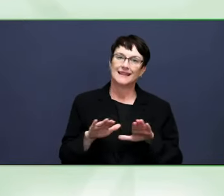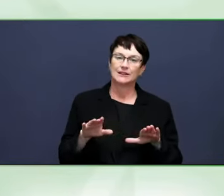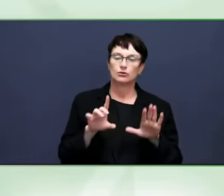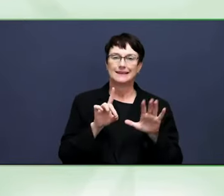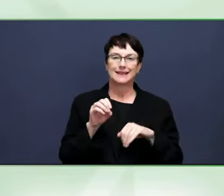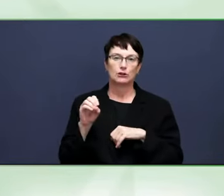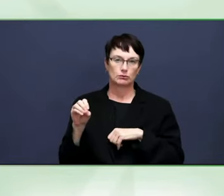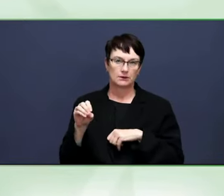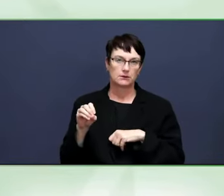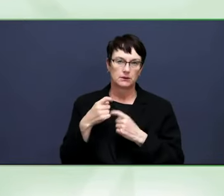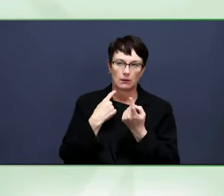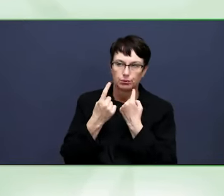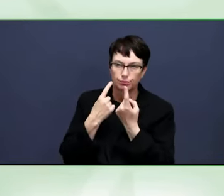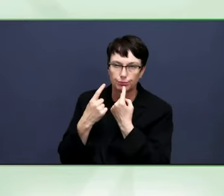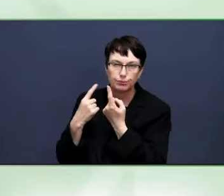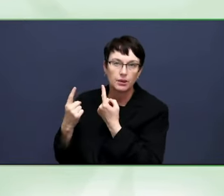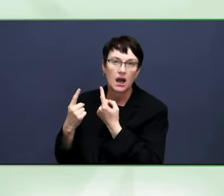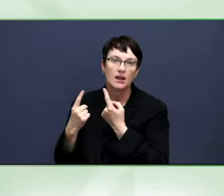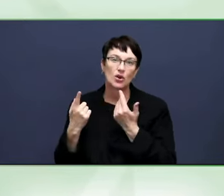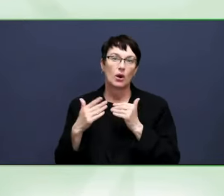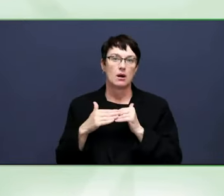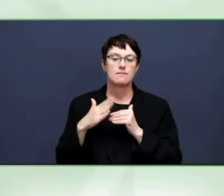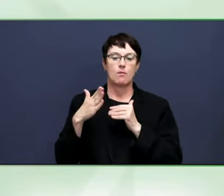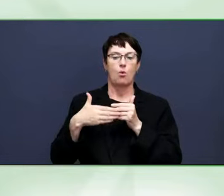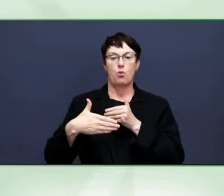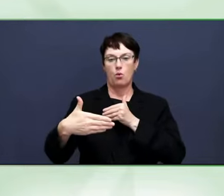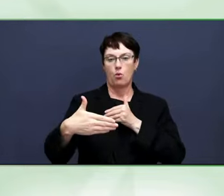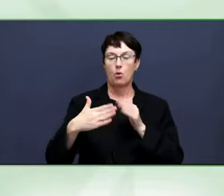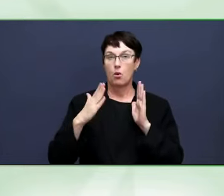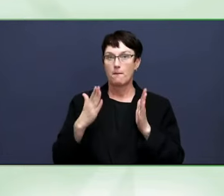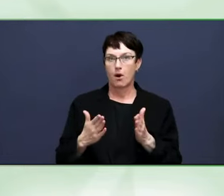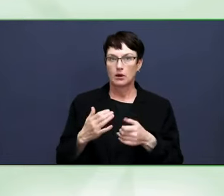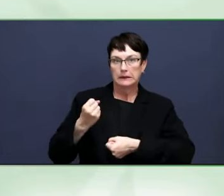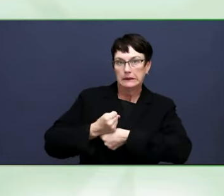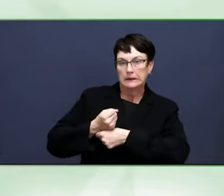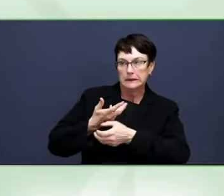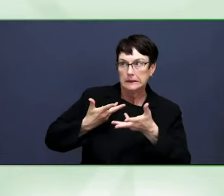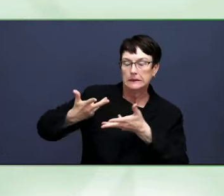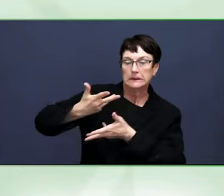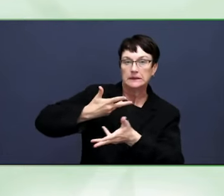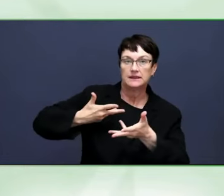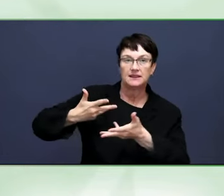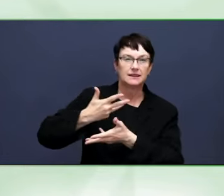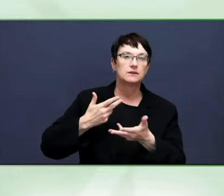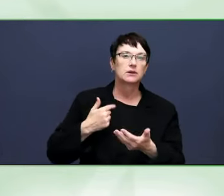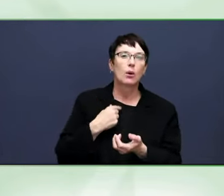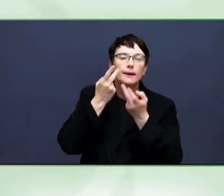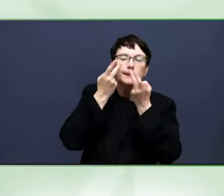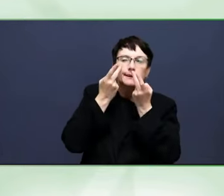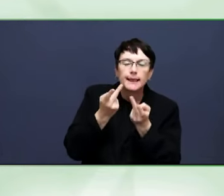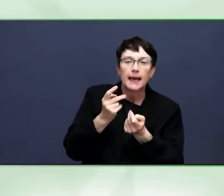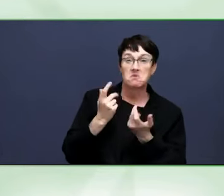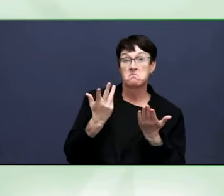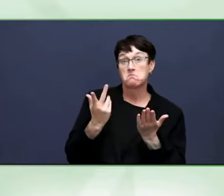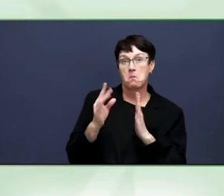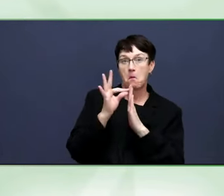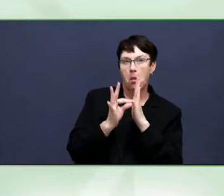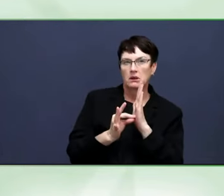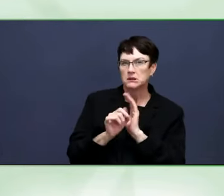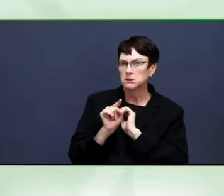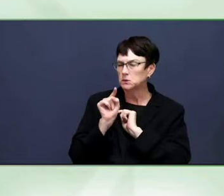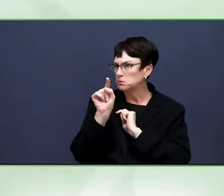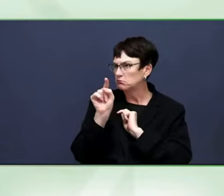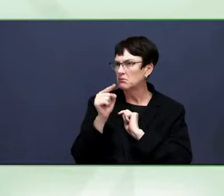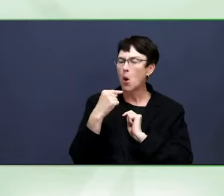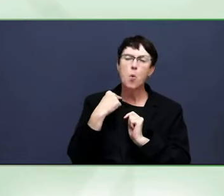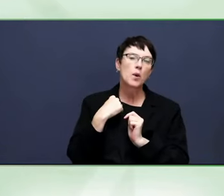to see how they work with equity and what they need to develop. And if they need more support from our agencies, they are